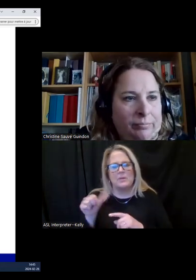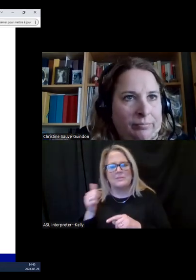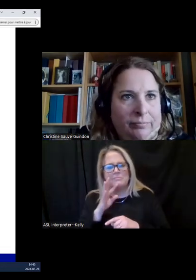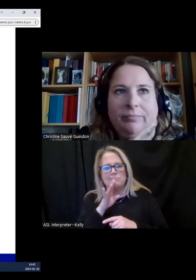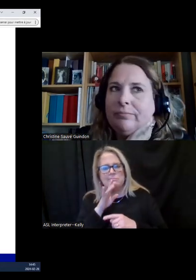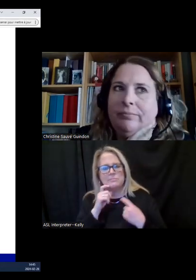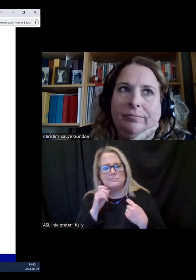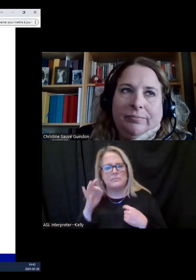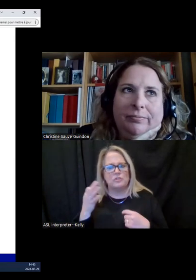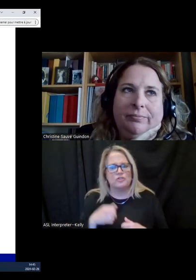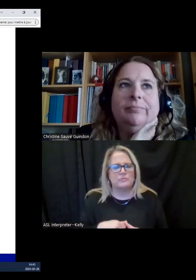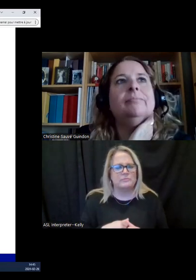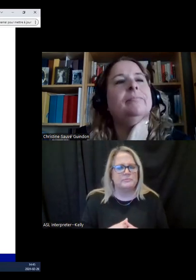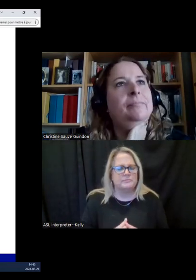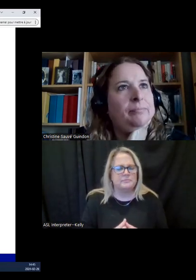C'est connu.